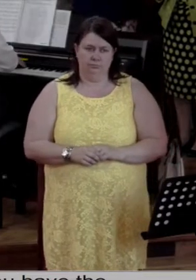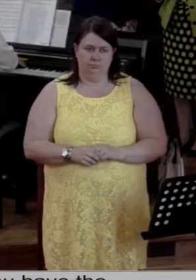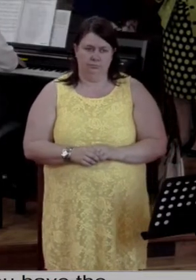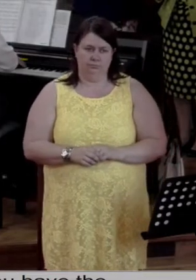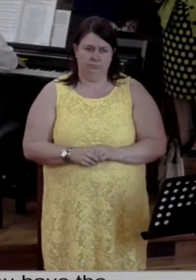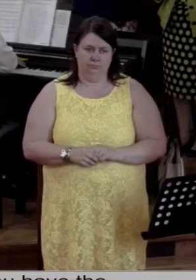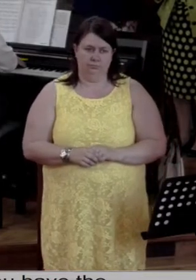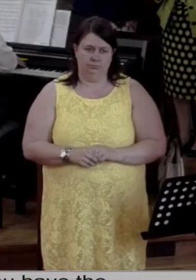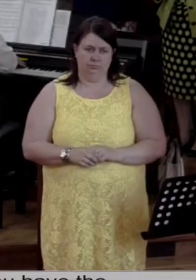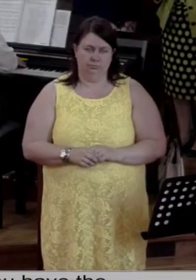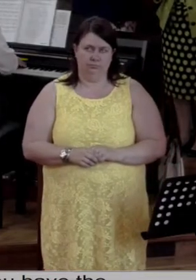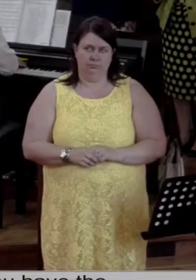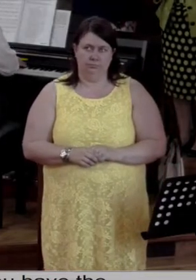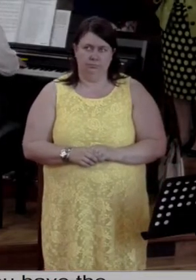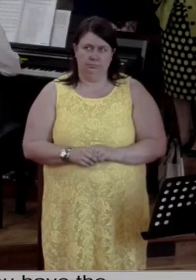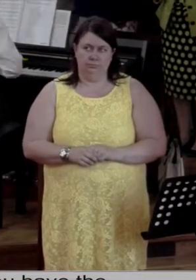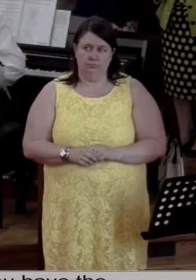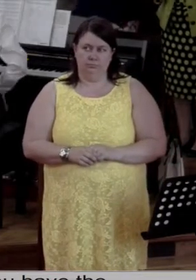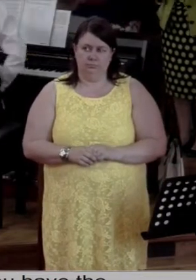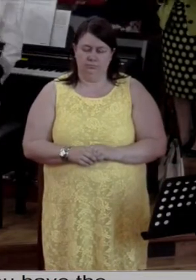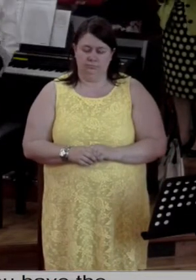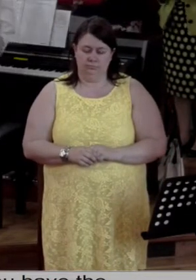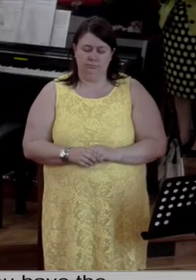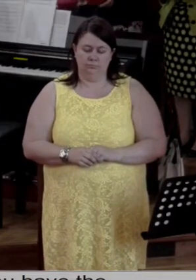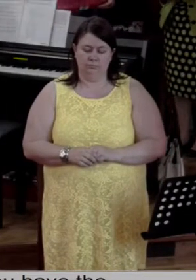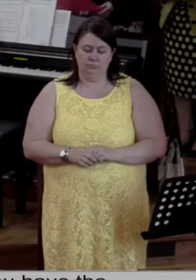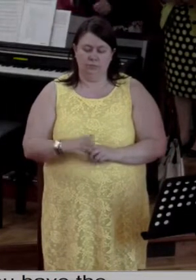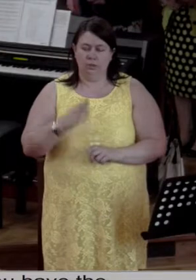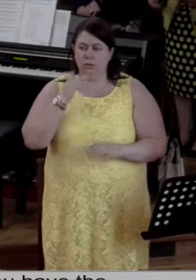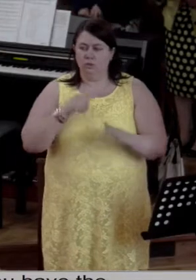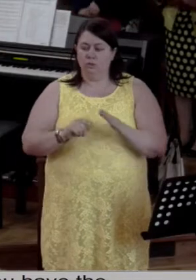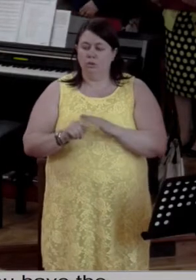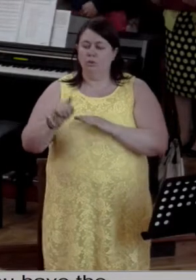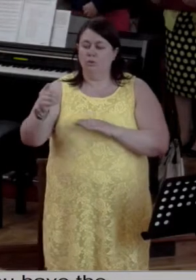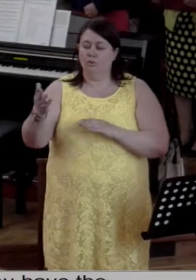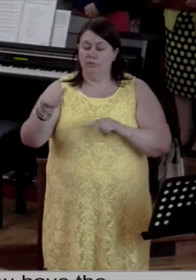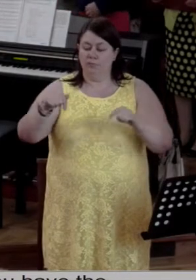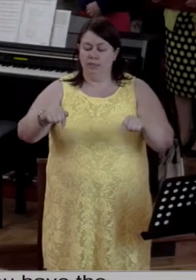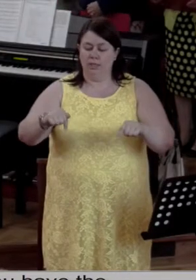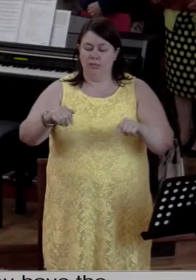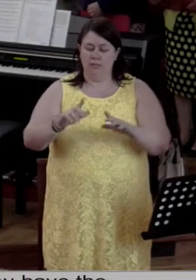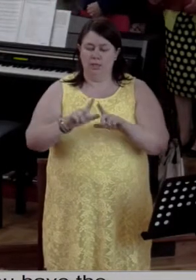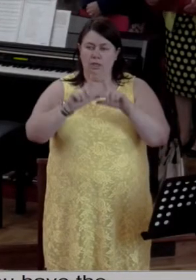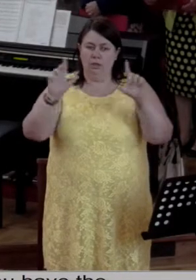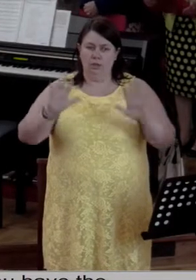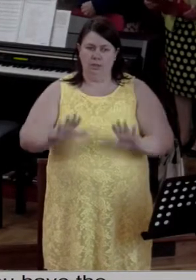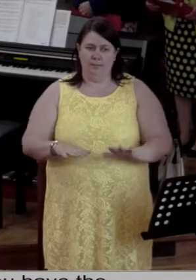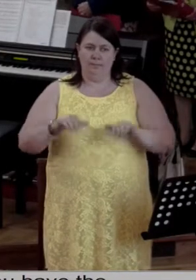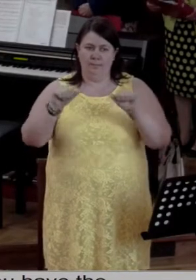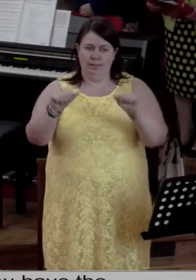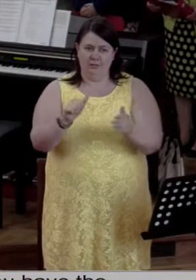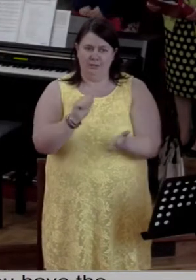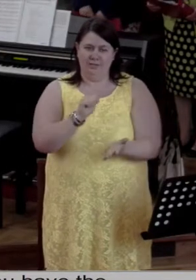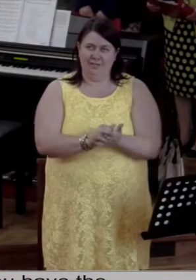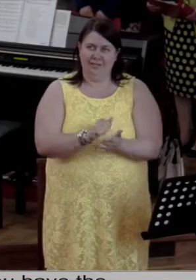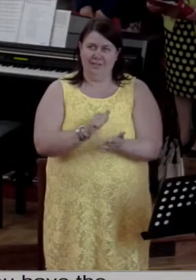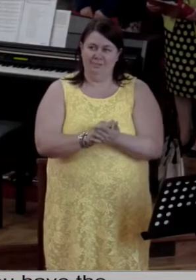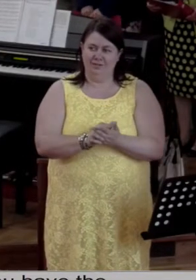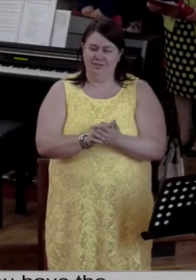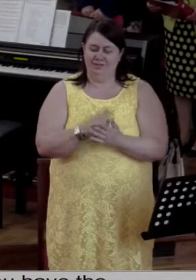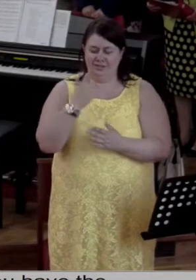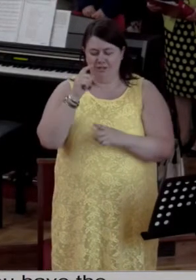forevermore. As you go from this place, may the Lord keep you. May the